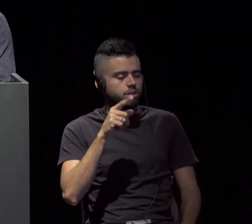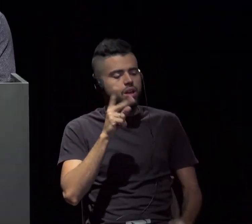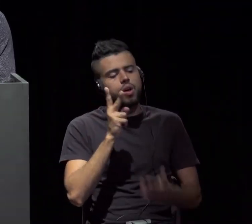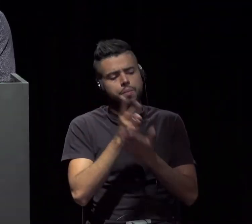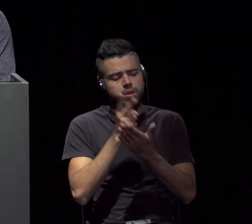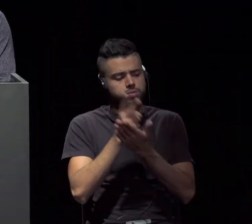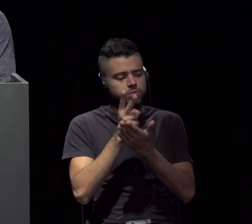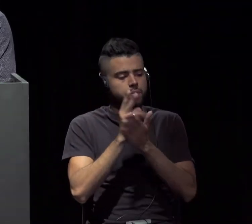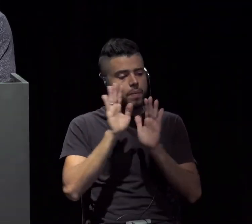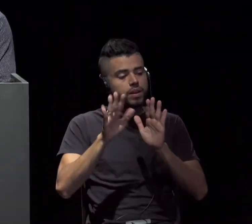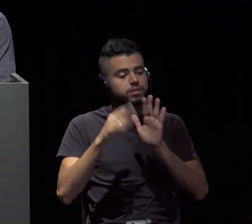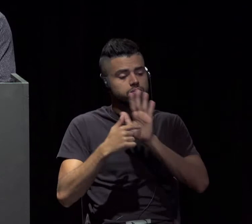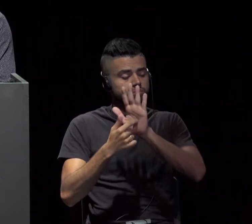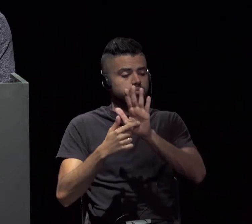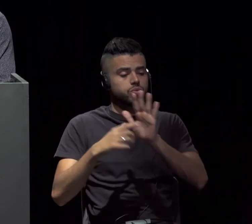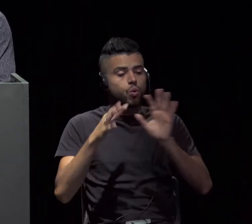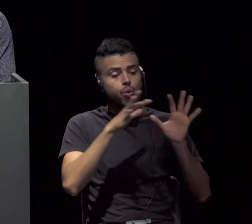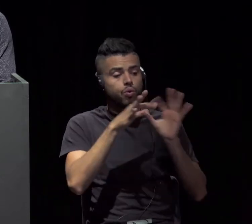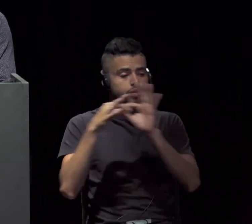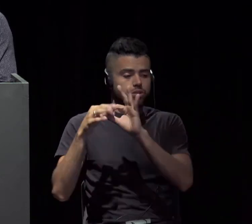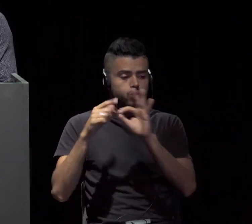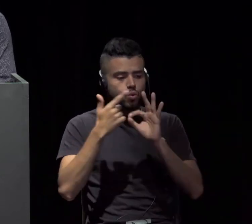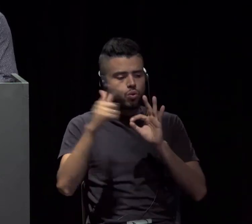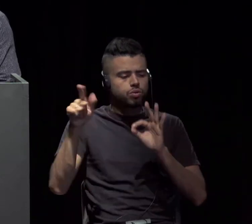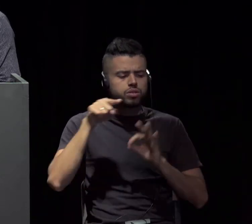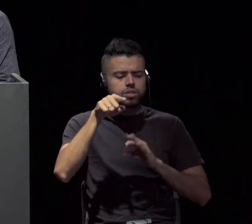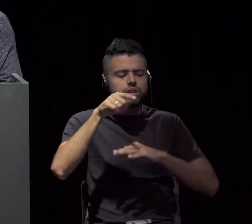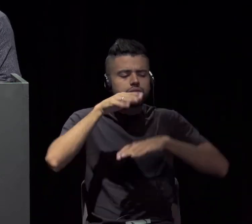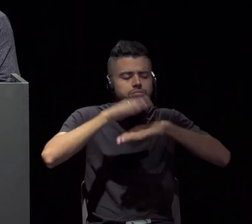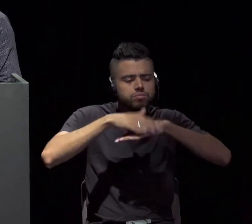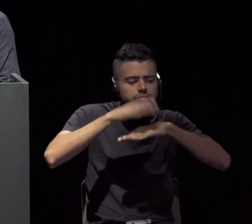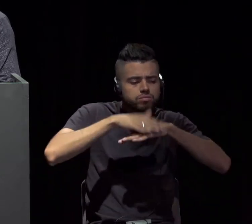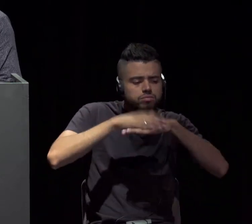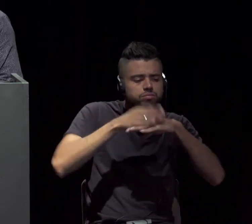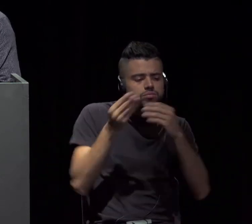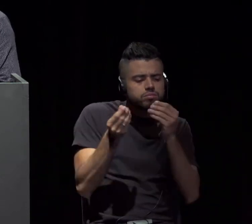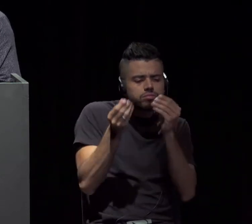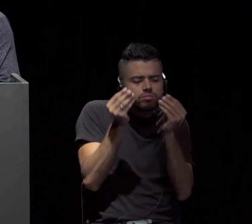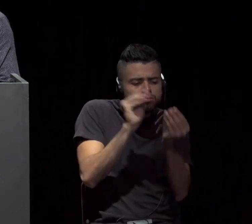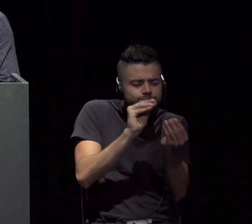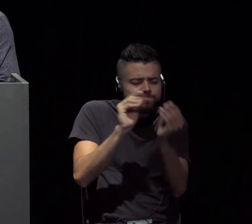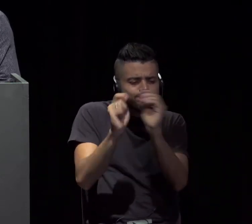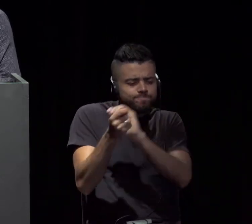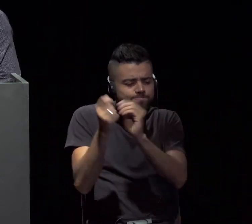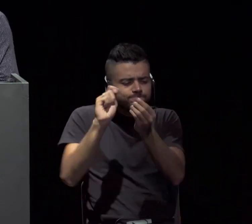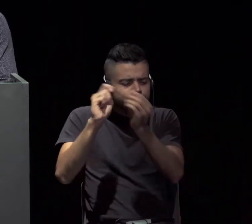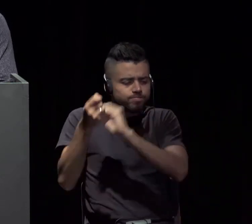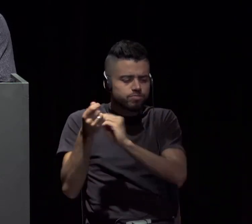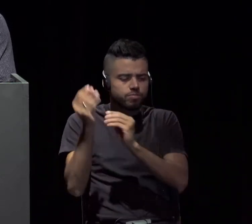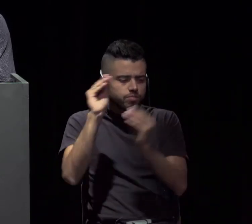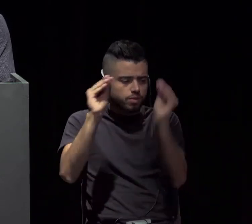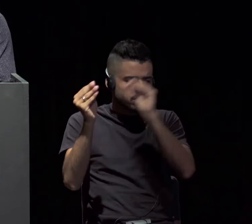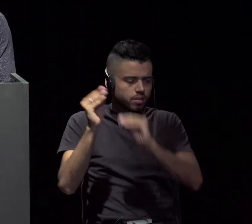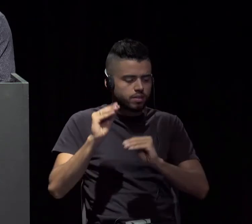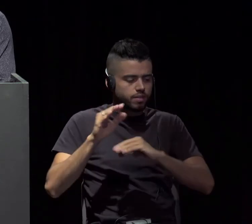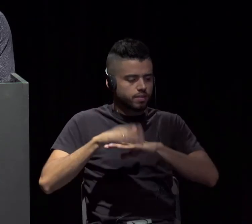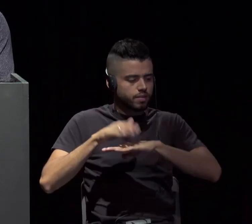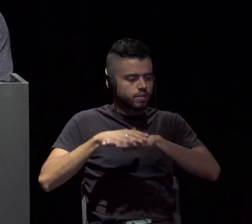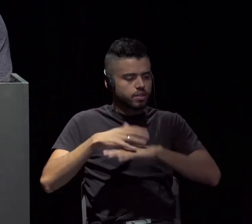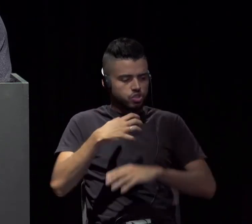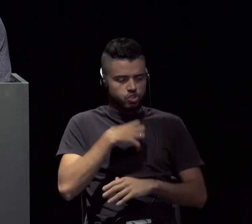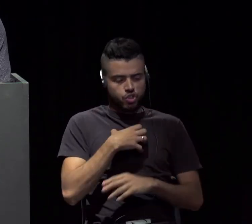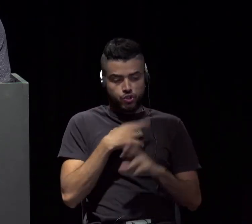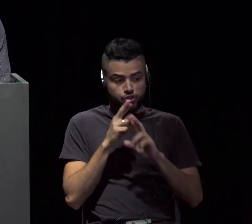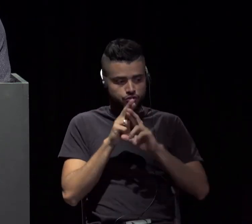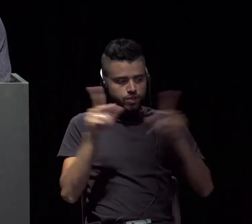flexible things with numerous parts that can behave in infinite ways when moved, how they are installed determines